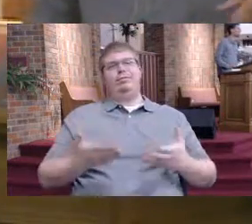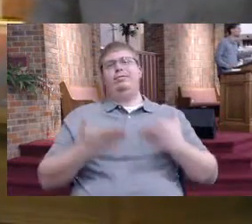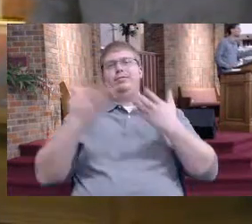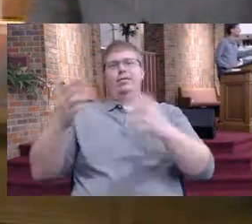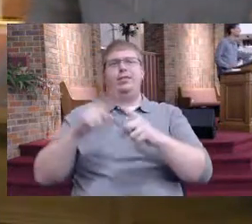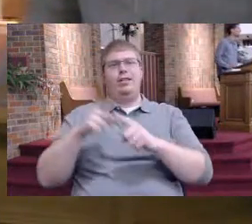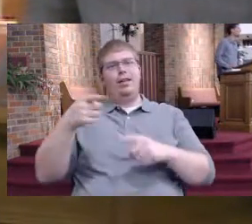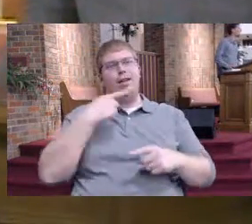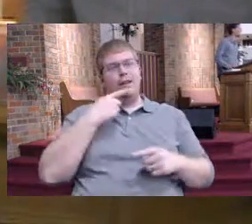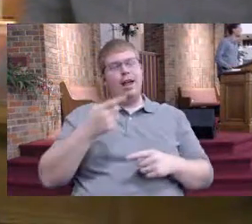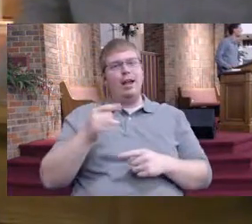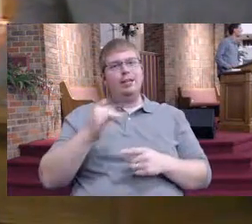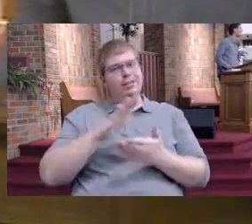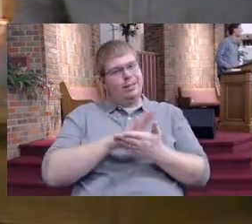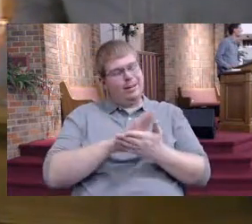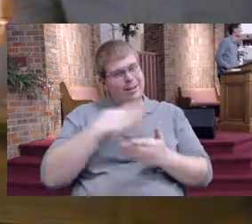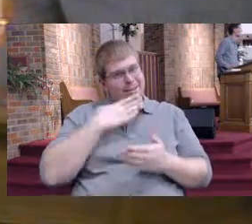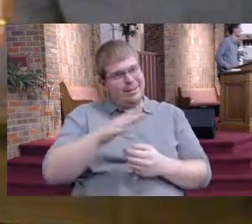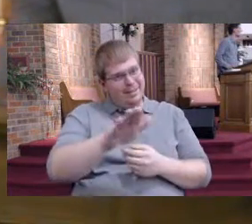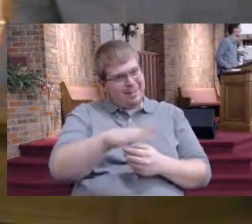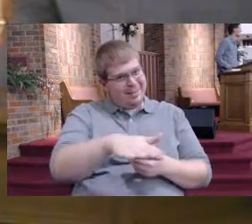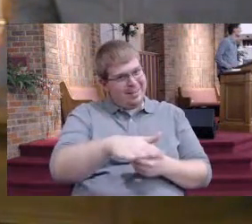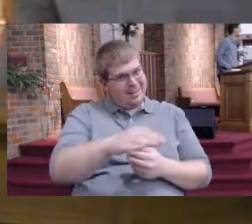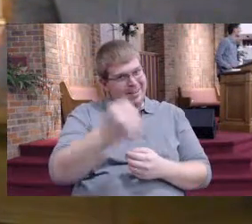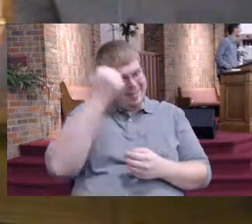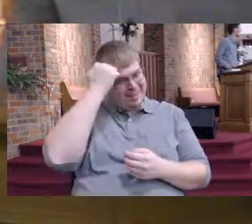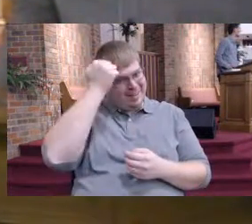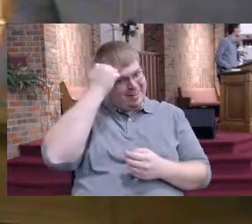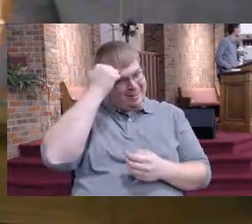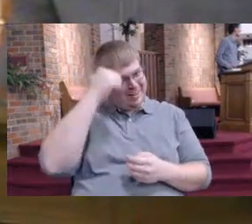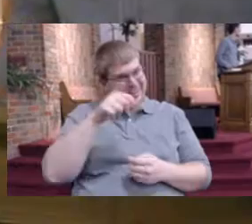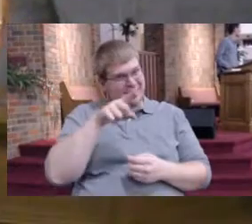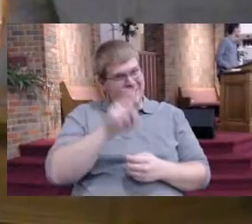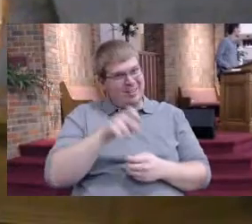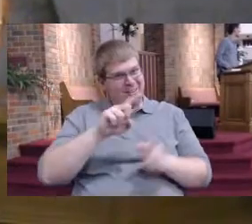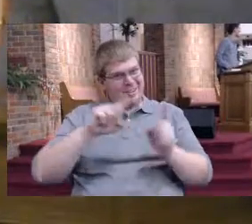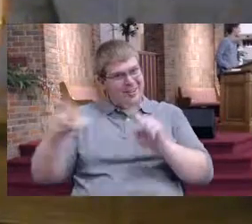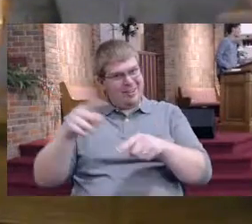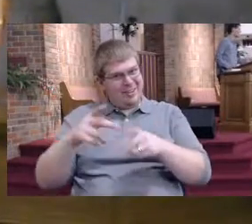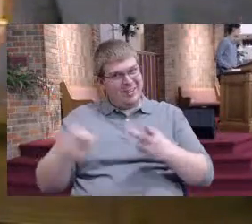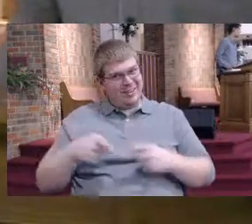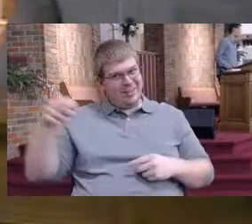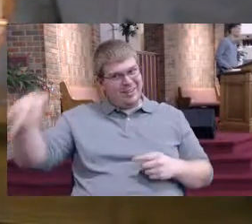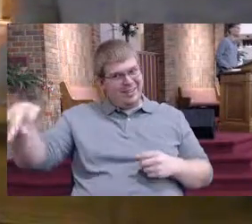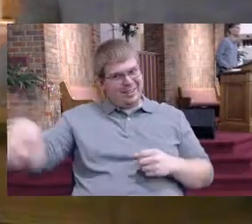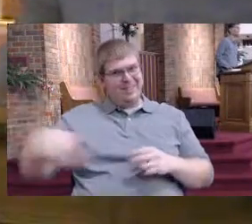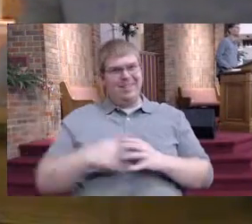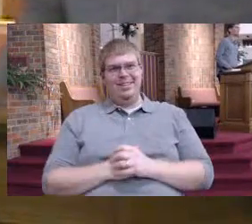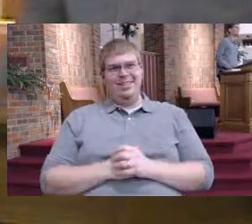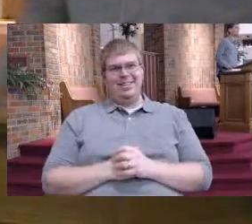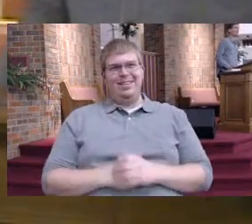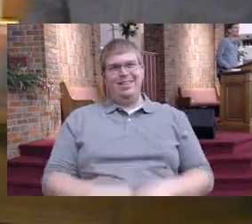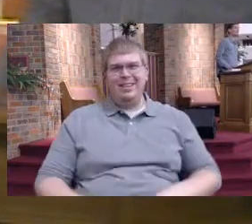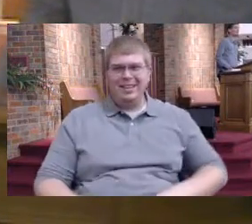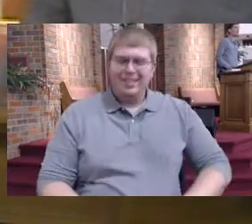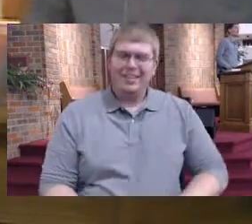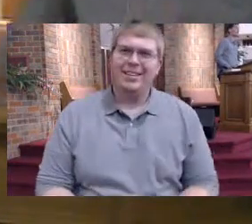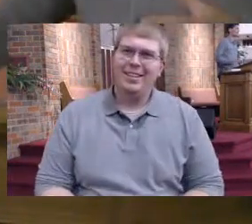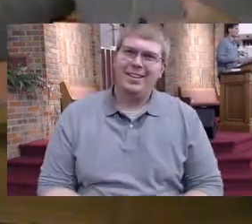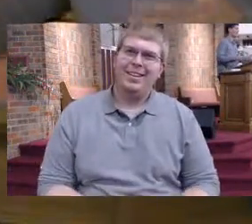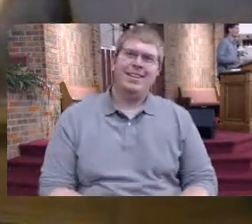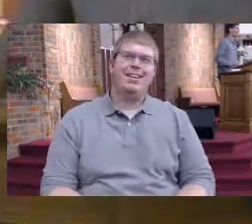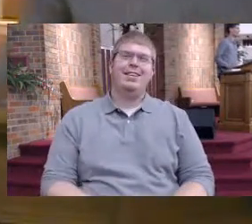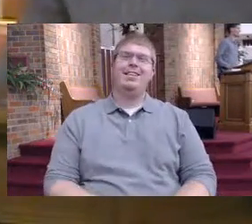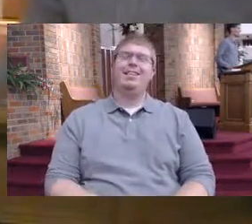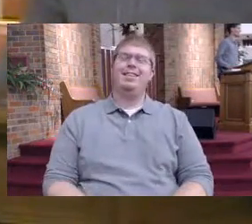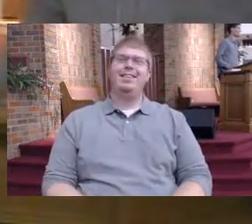no, you boneheads, you're missing a place that is ready to hear my word. And so we've been able to be there now for months and